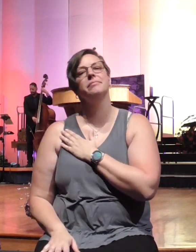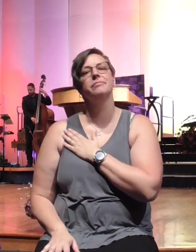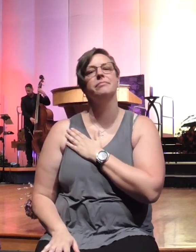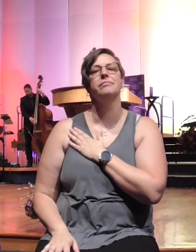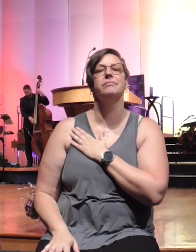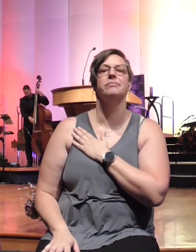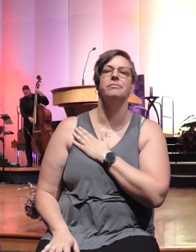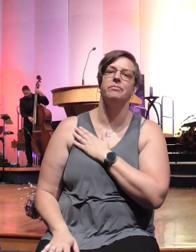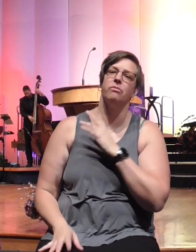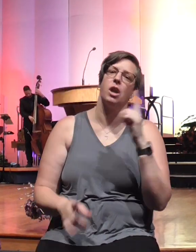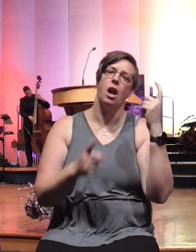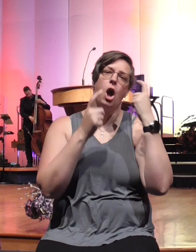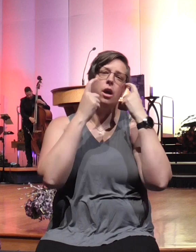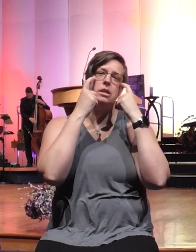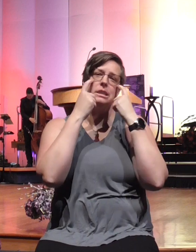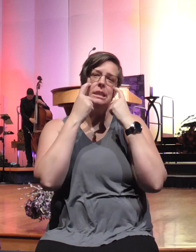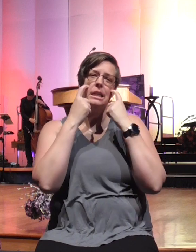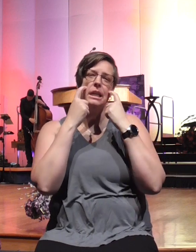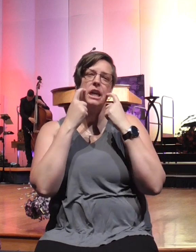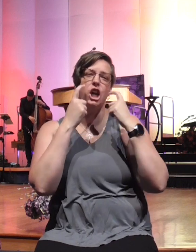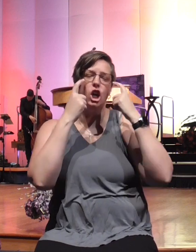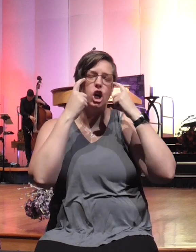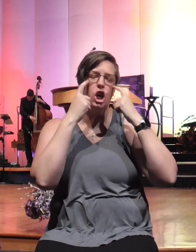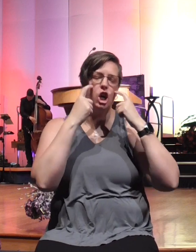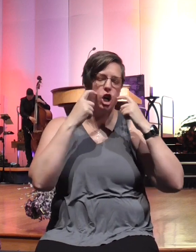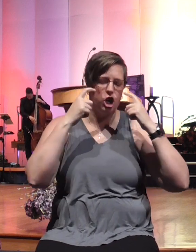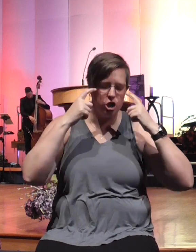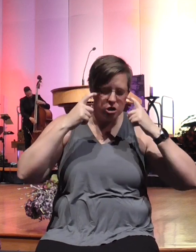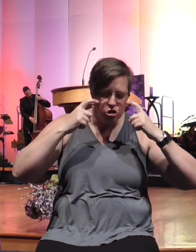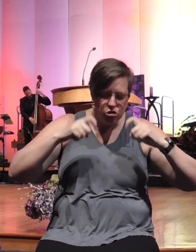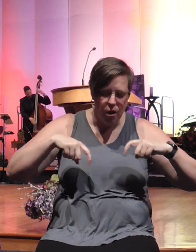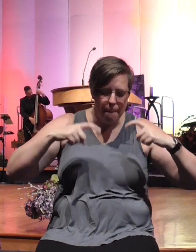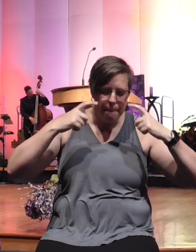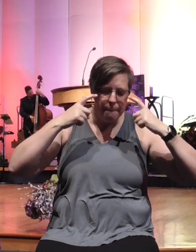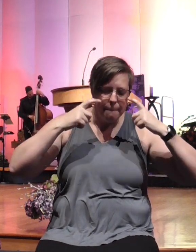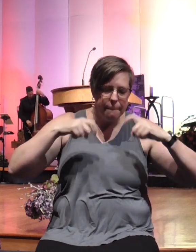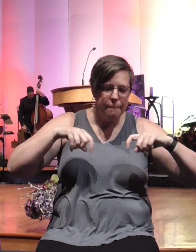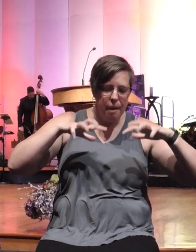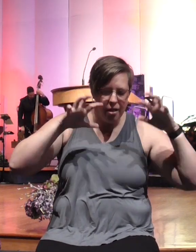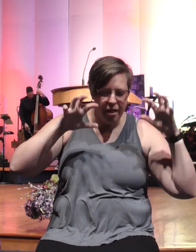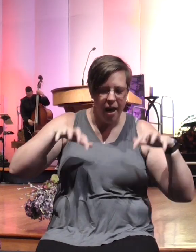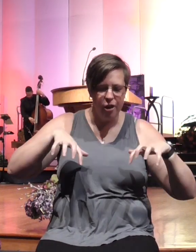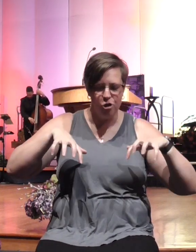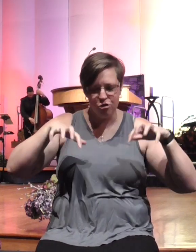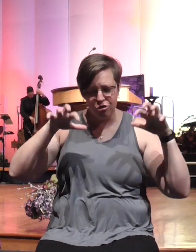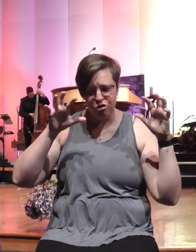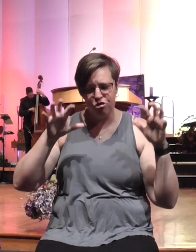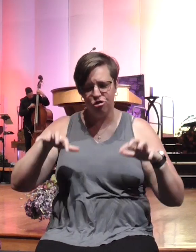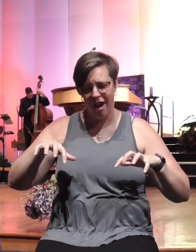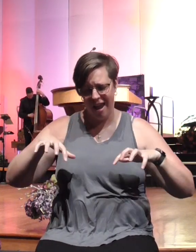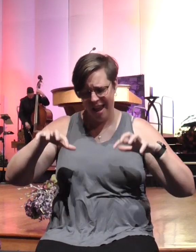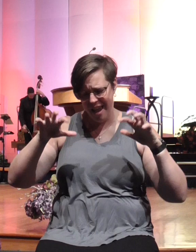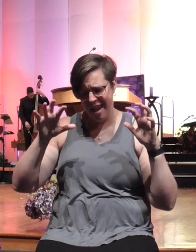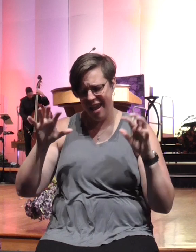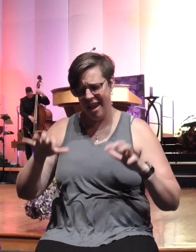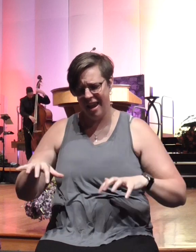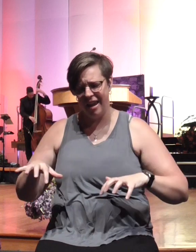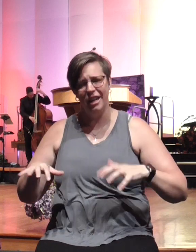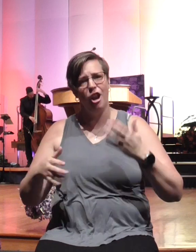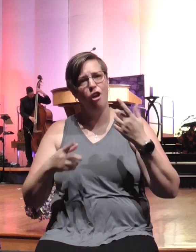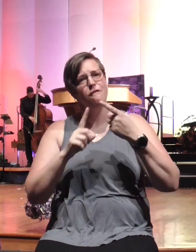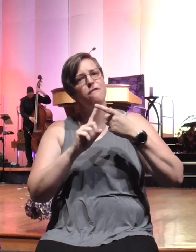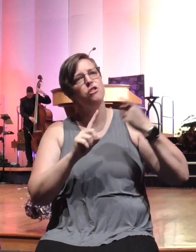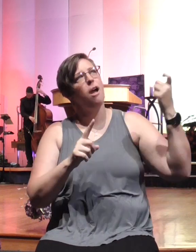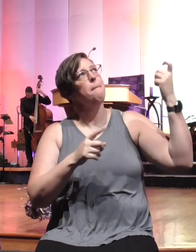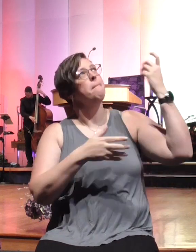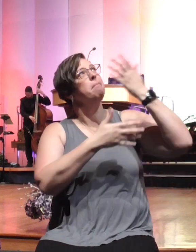Your tears like rain are falling from the